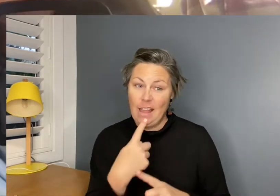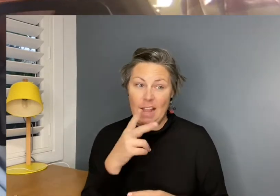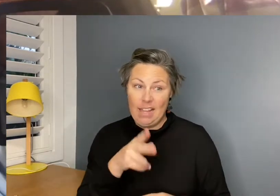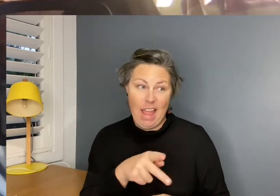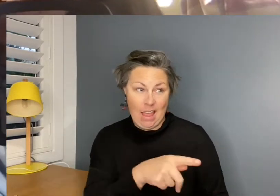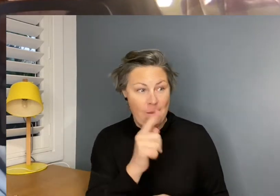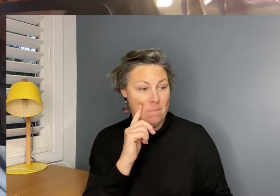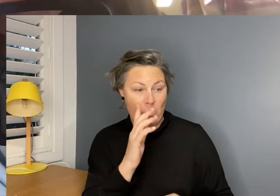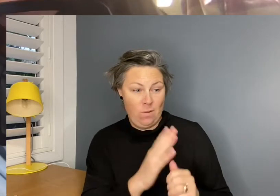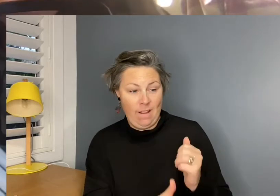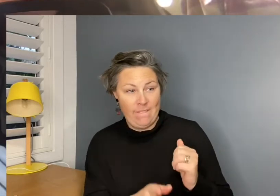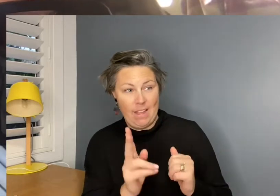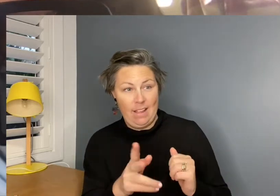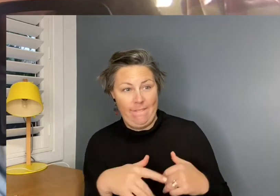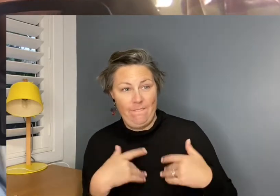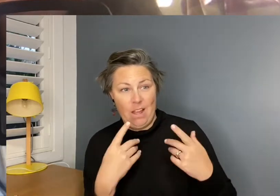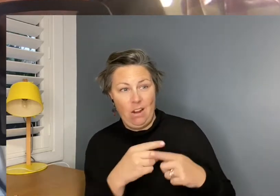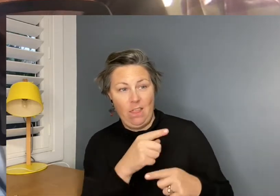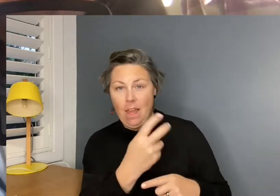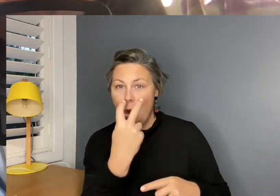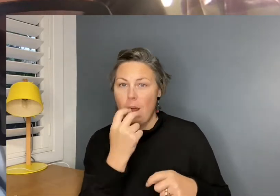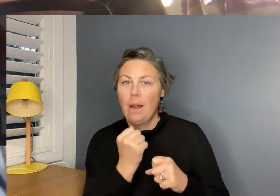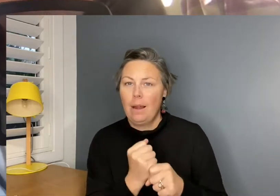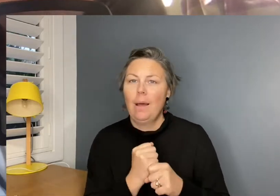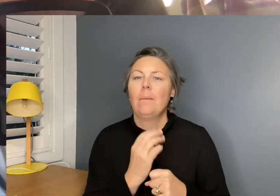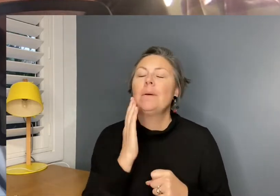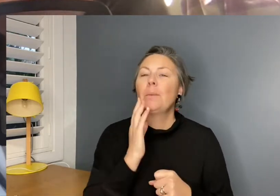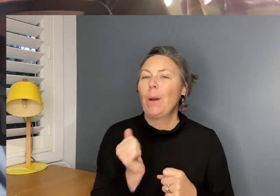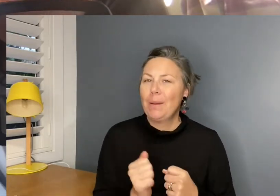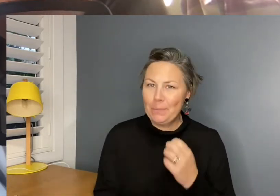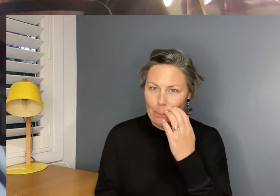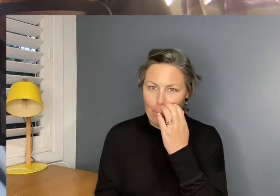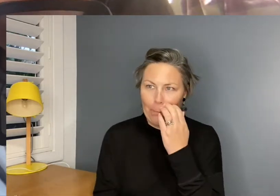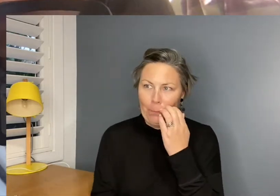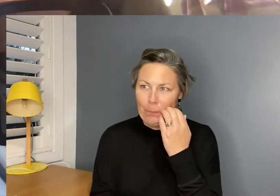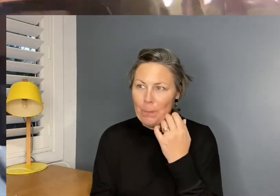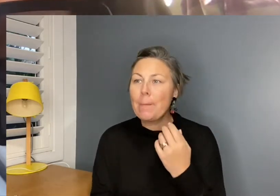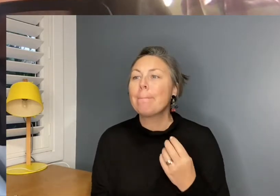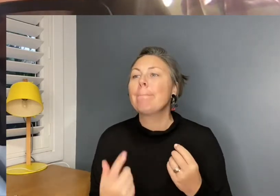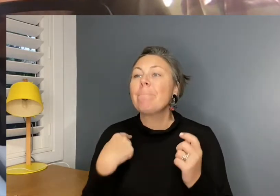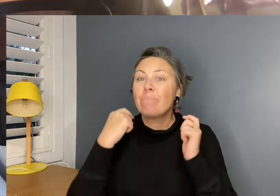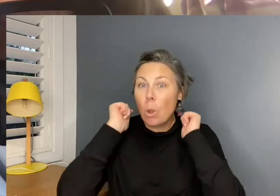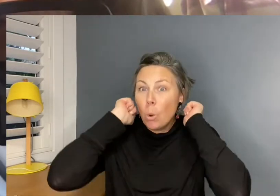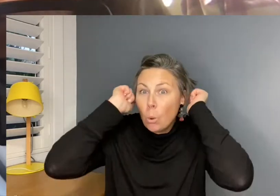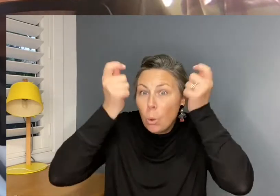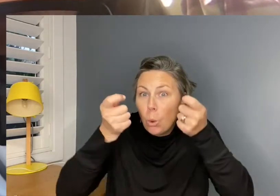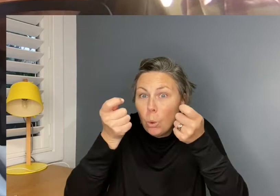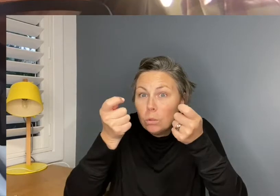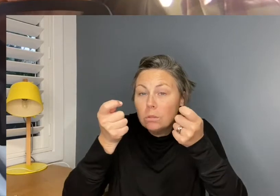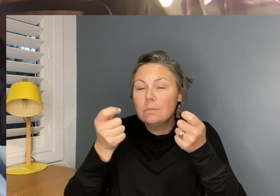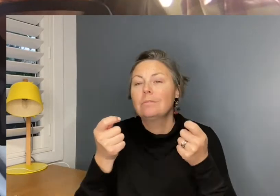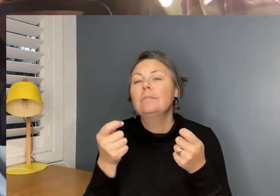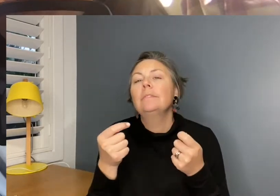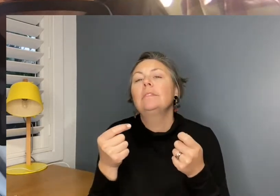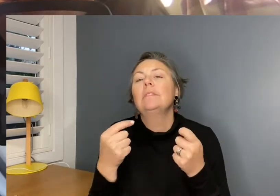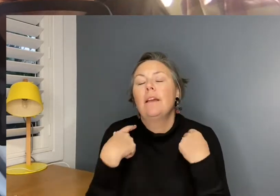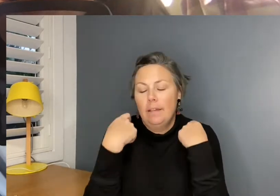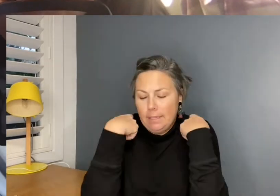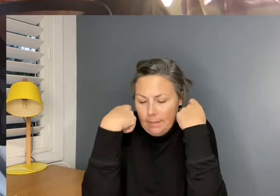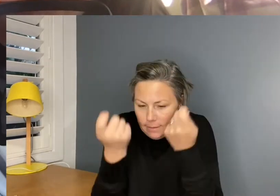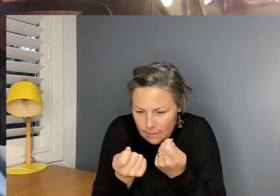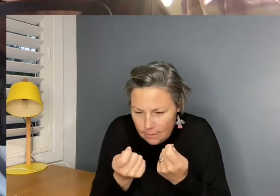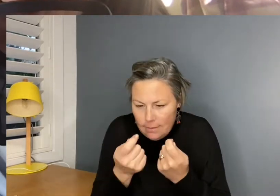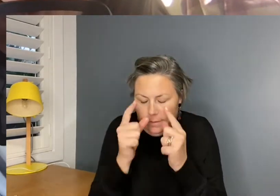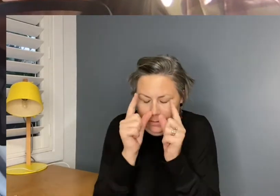Perhaps never again. Oh, that's a sad thought. No. So what did I do? I just put my hood on. I had a jumper with a hood. I put my hood on.